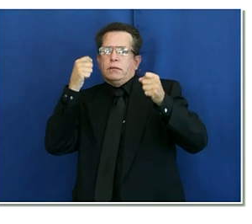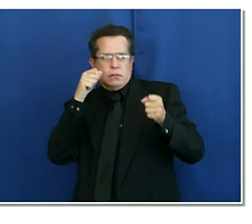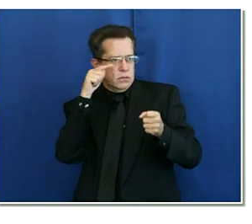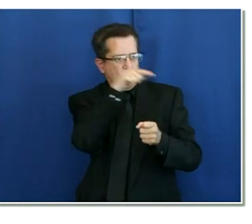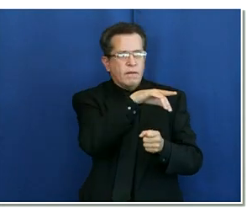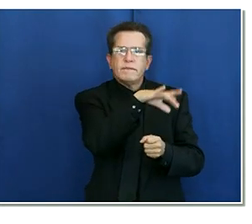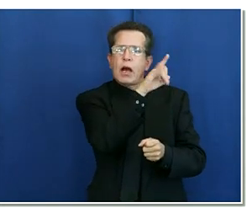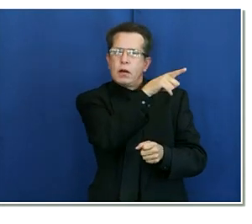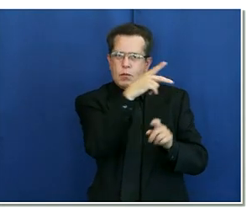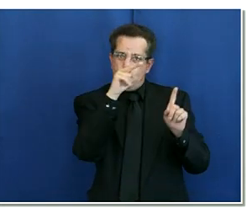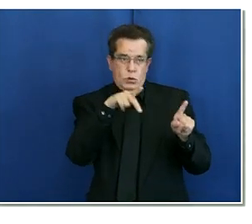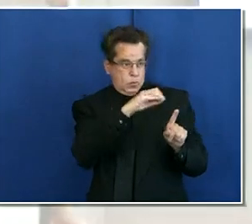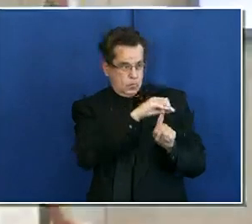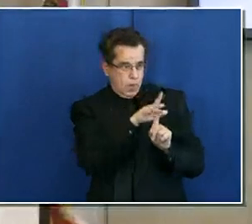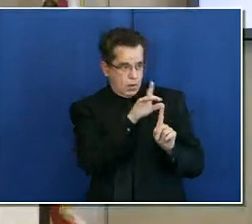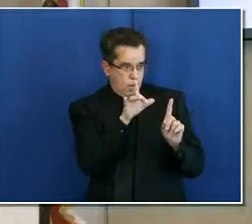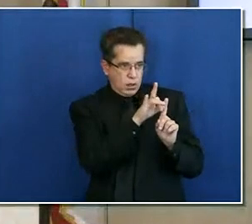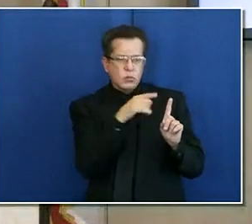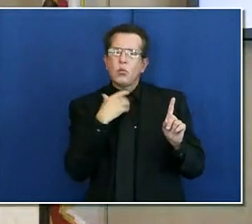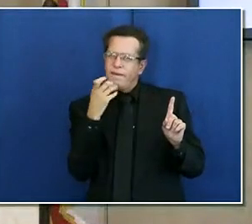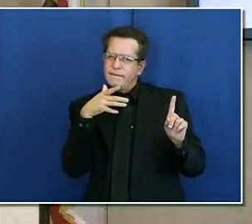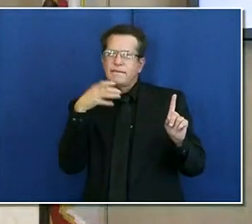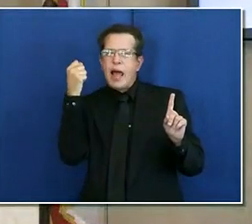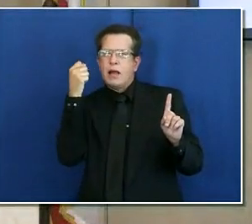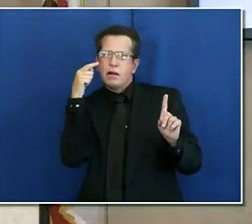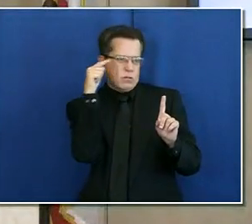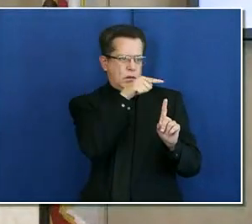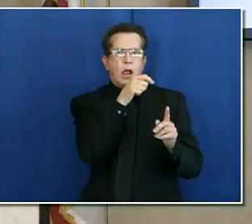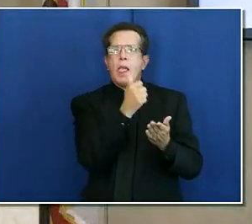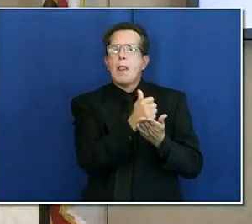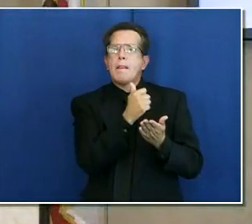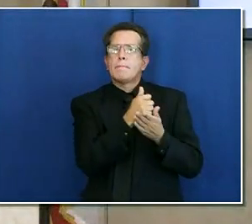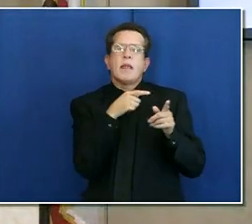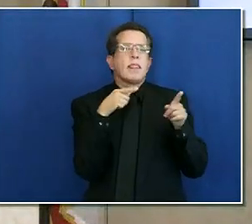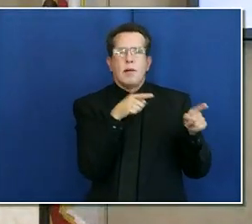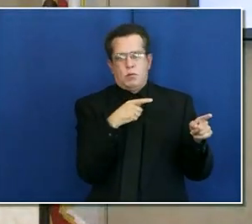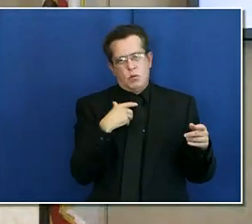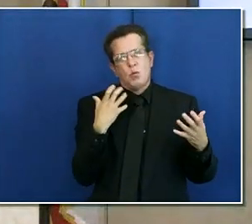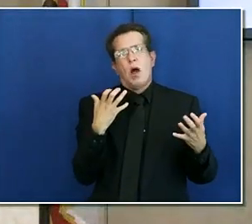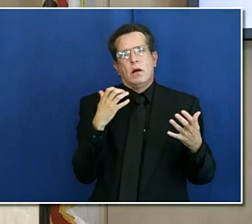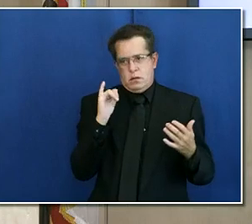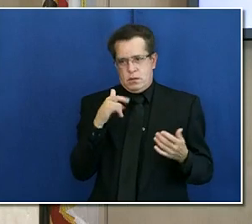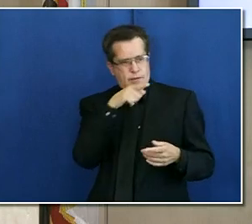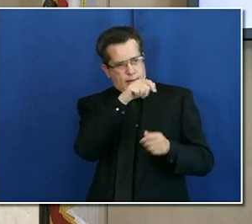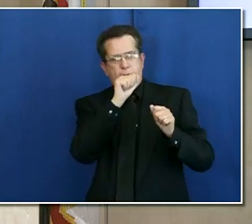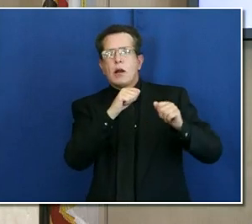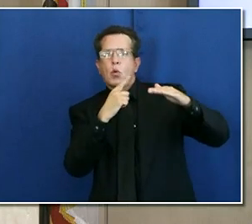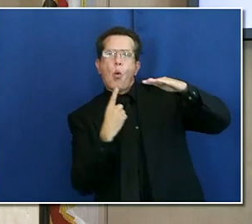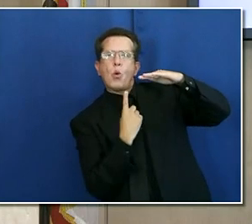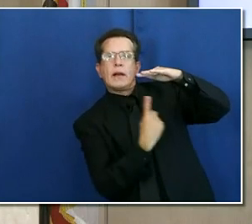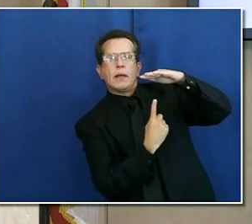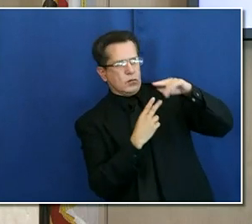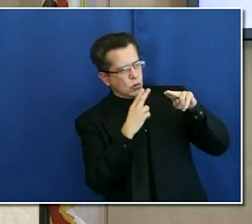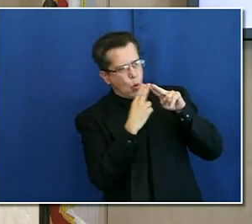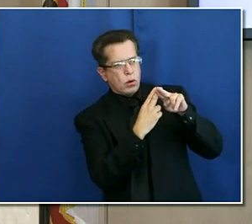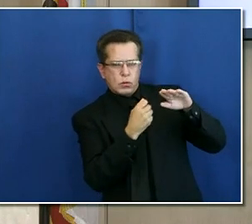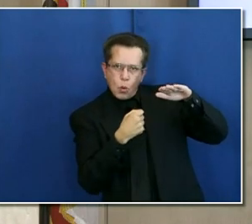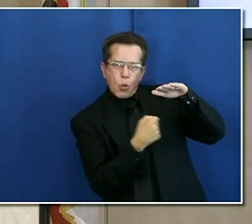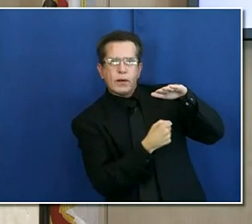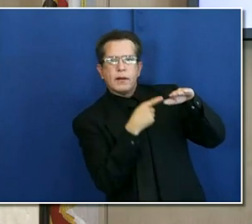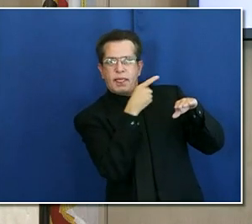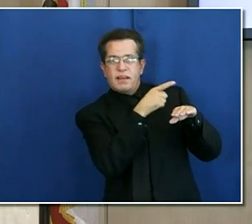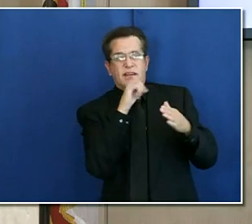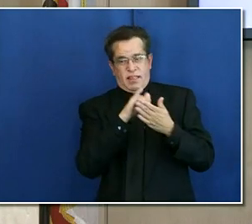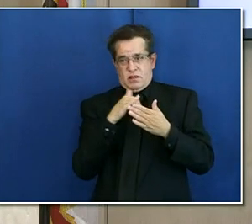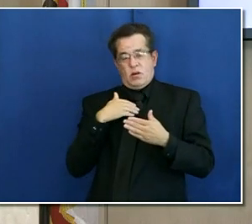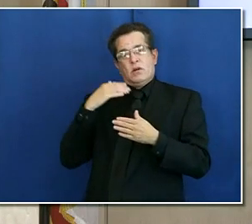who's positive and then rapidly identify anyone who's been in close contact with them so that those folks can quarantine. This is a hallmark of infectious